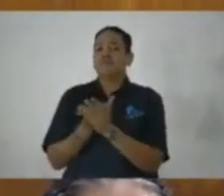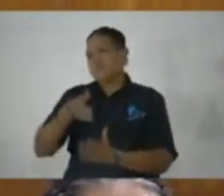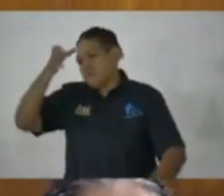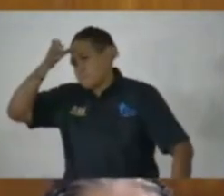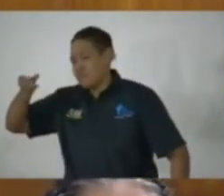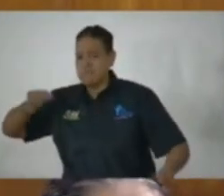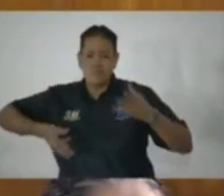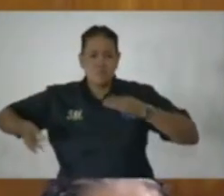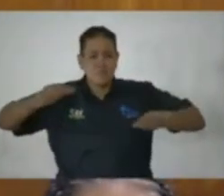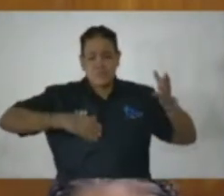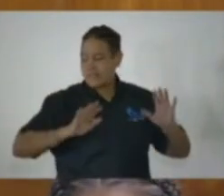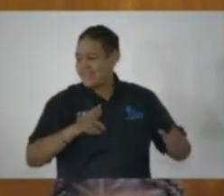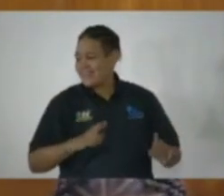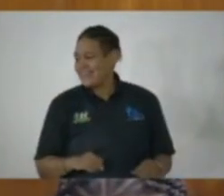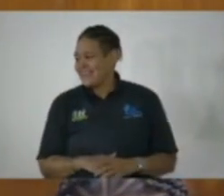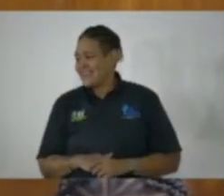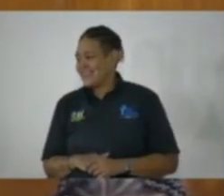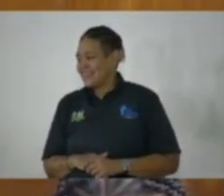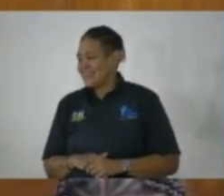whiz.